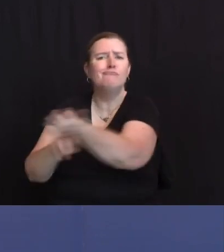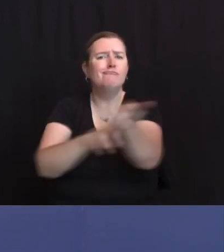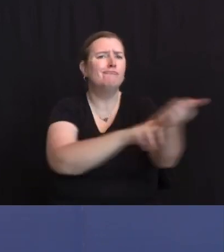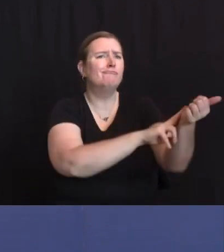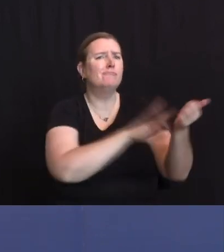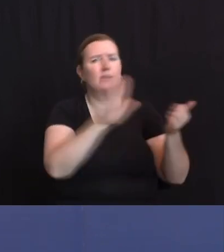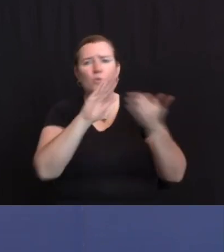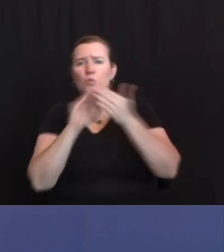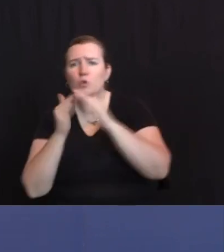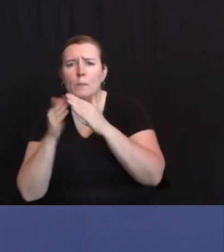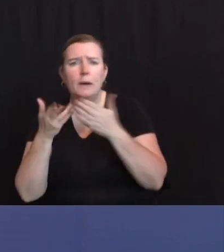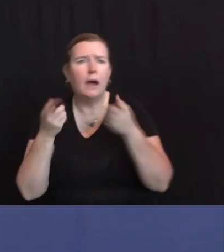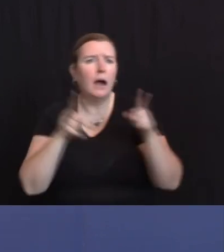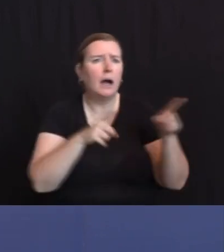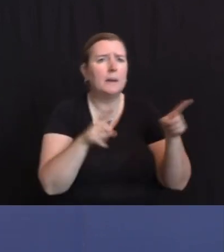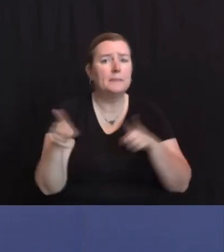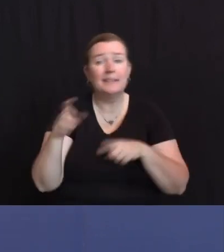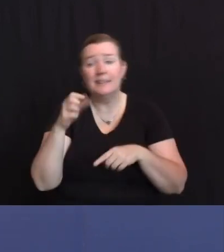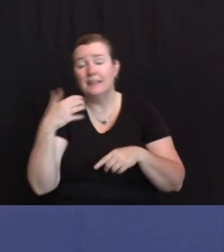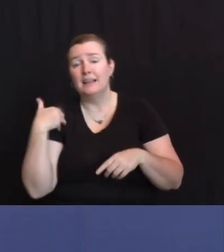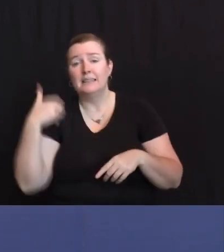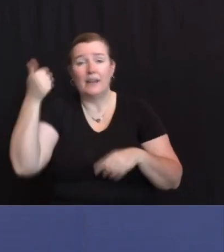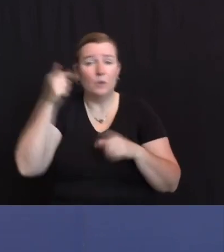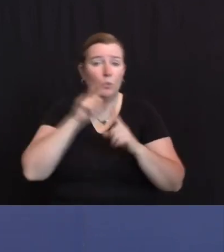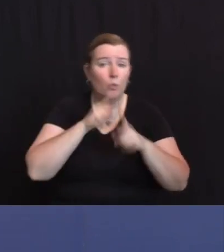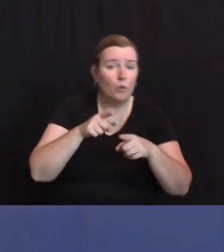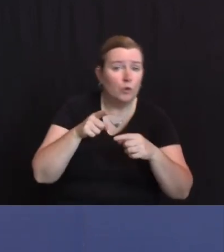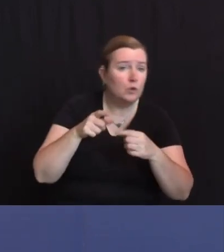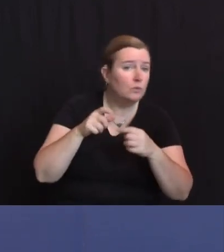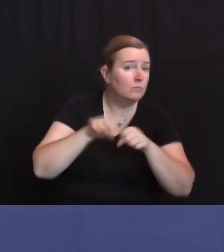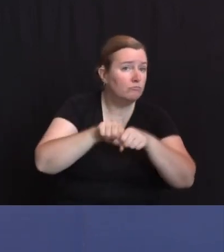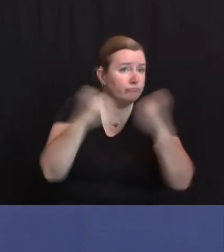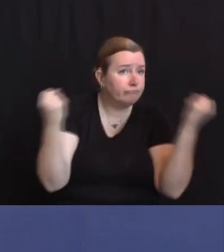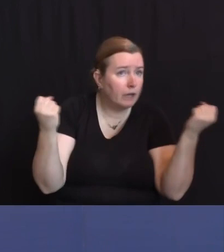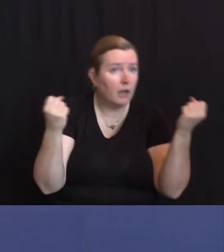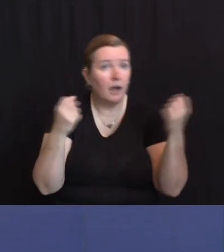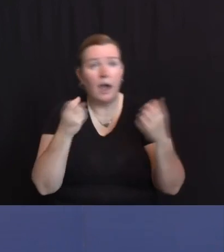EO compliance and various responses.